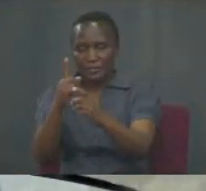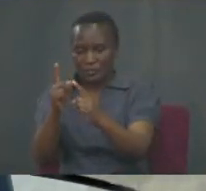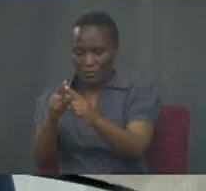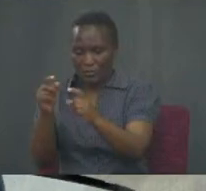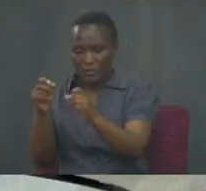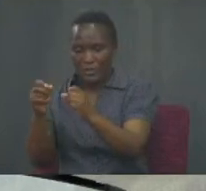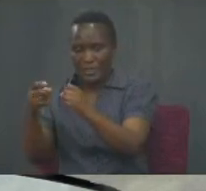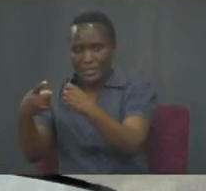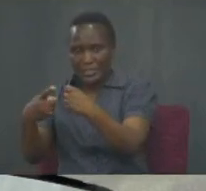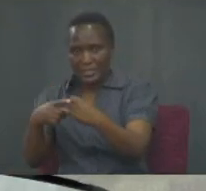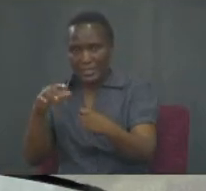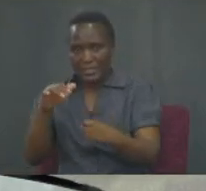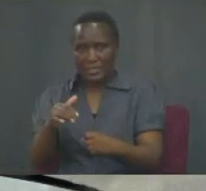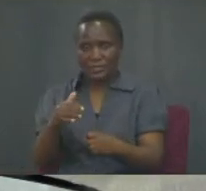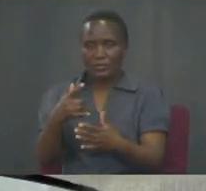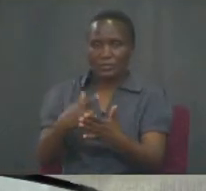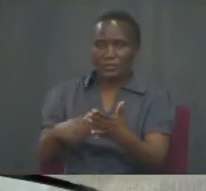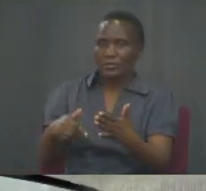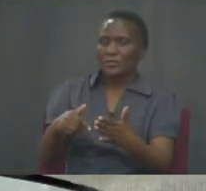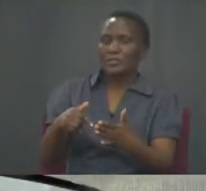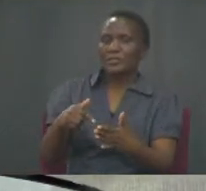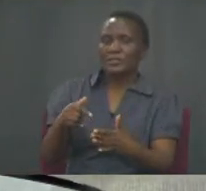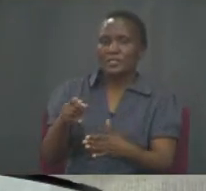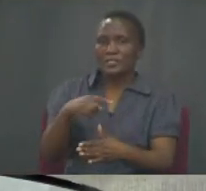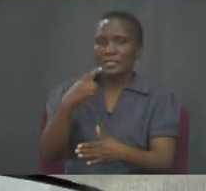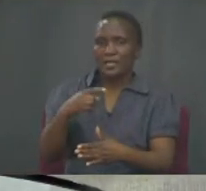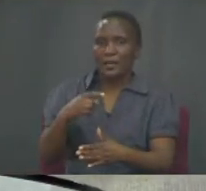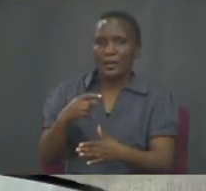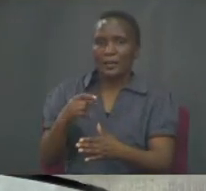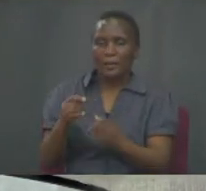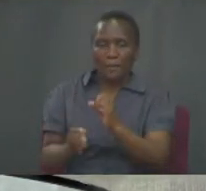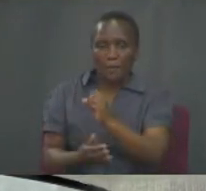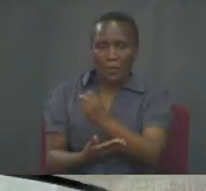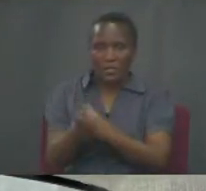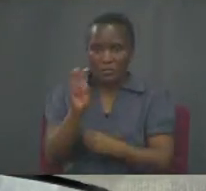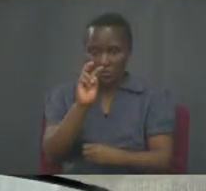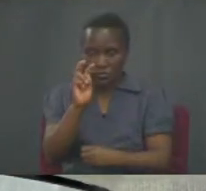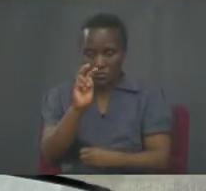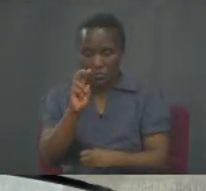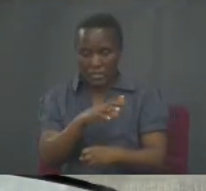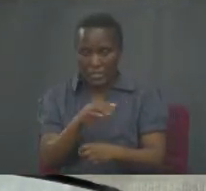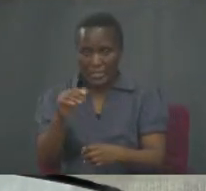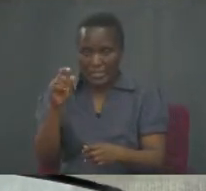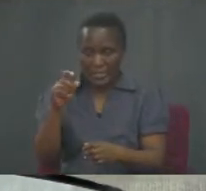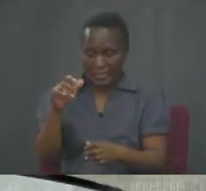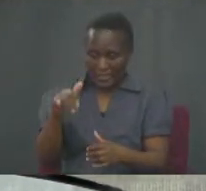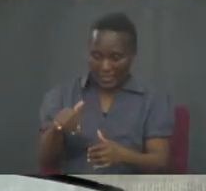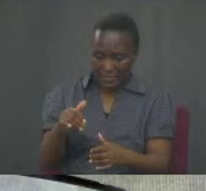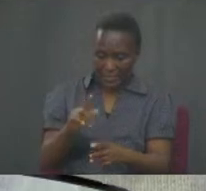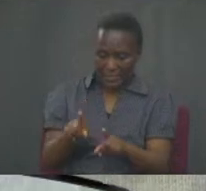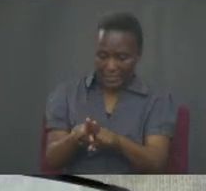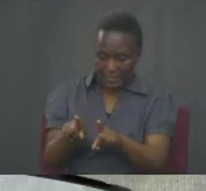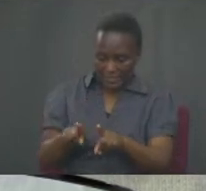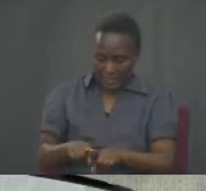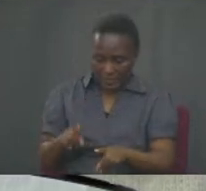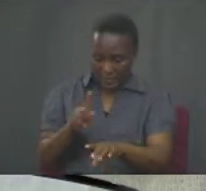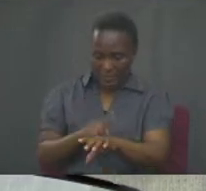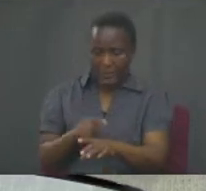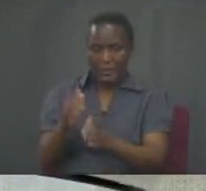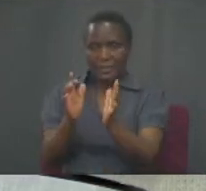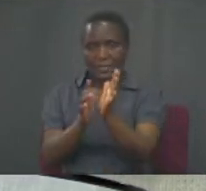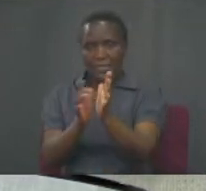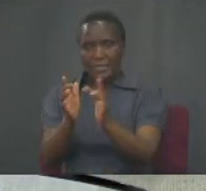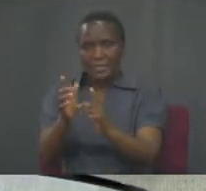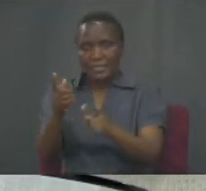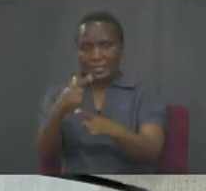is in the cloud. And it's just about, this is the same time that Jesus came walking on water, Matthew chapter 14, to